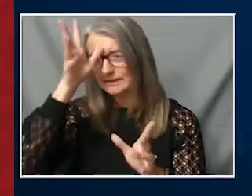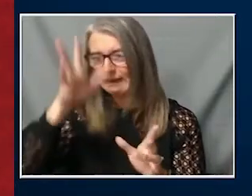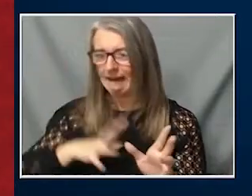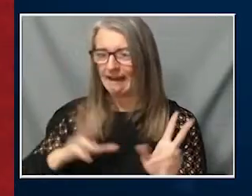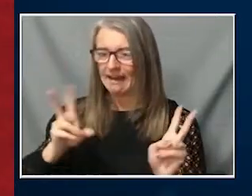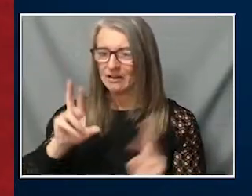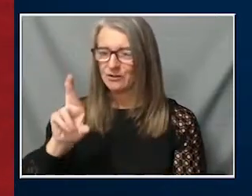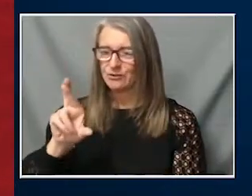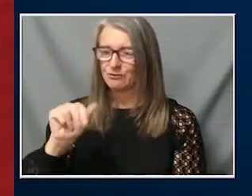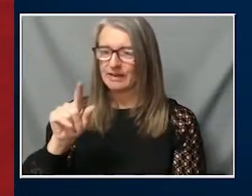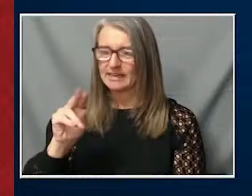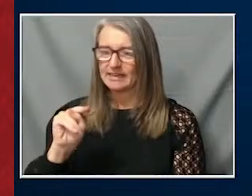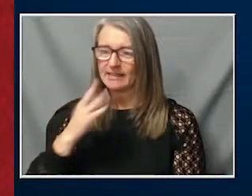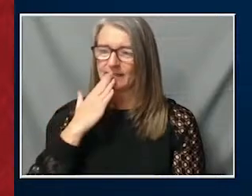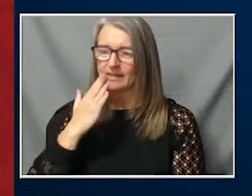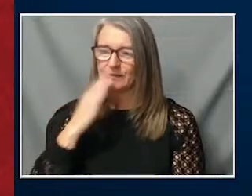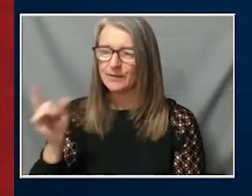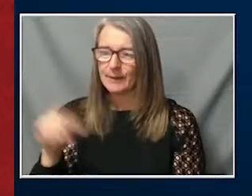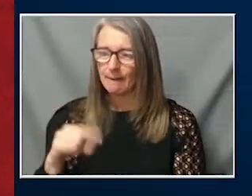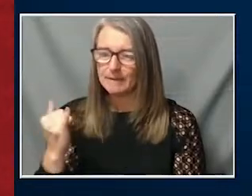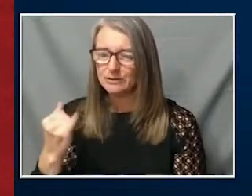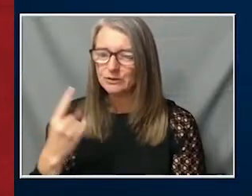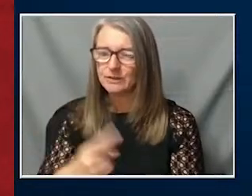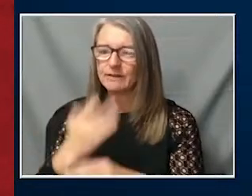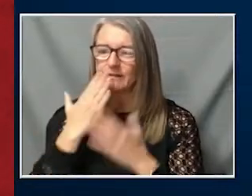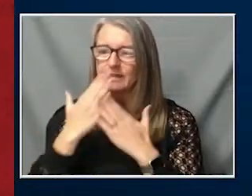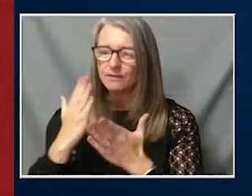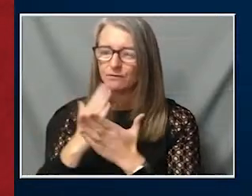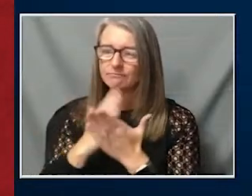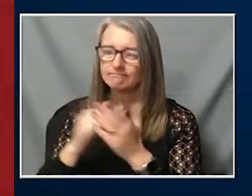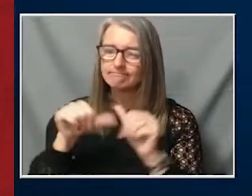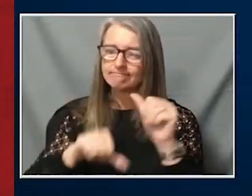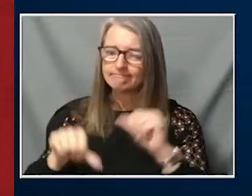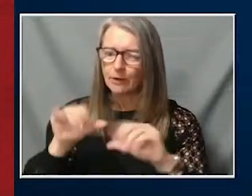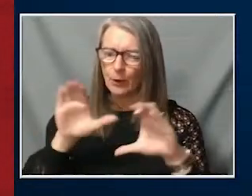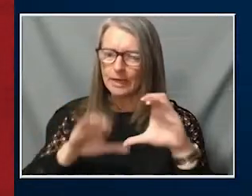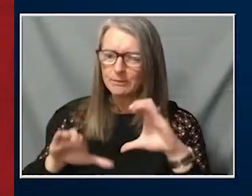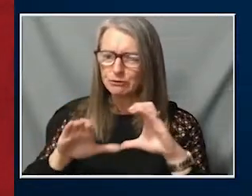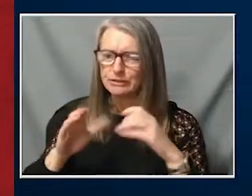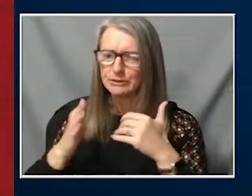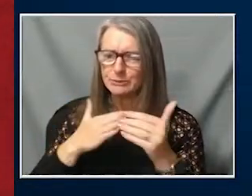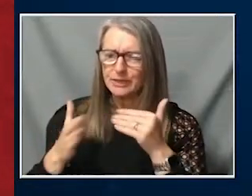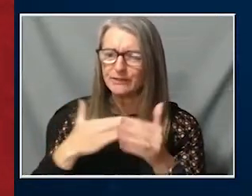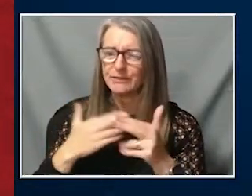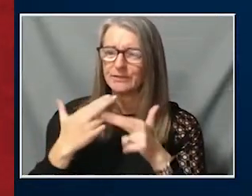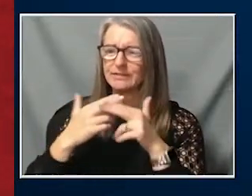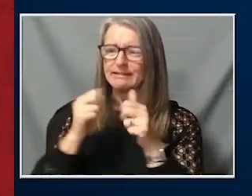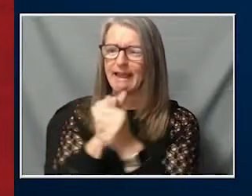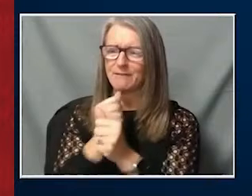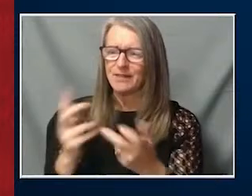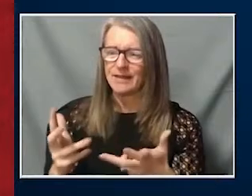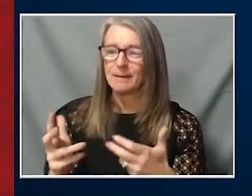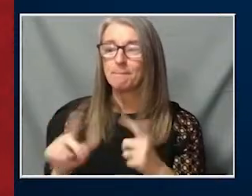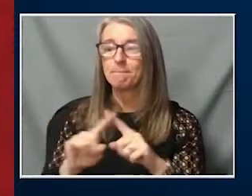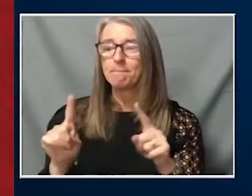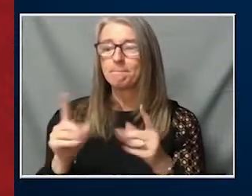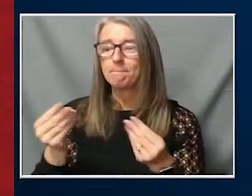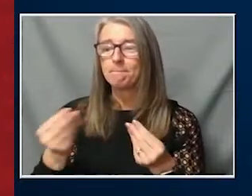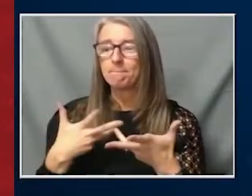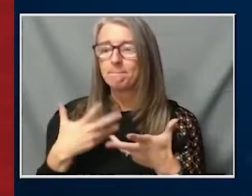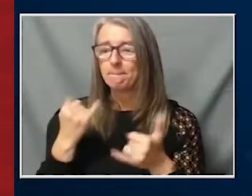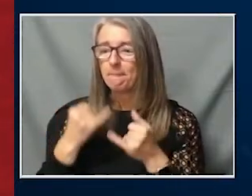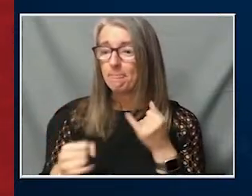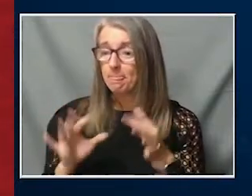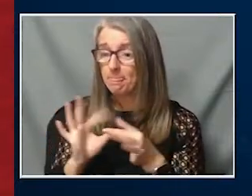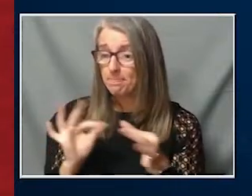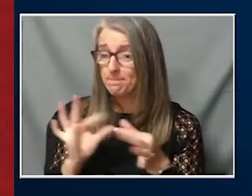you for being with us. Thank you for this lesson in science or chemistry or all the things. But give us some final thoughts. Anything